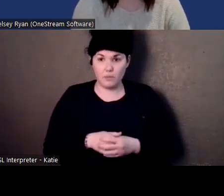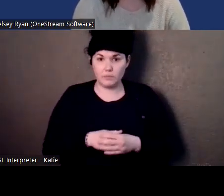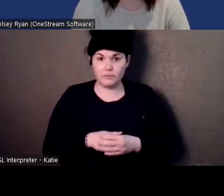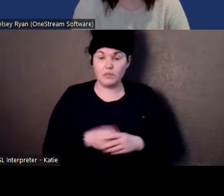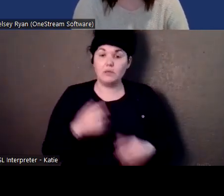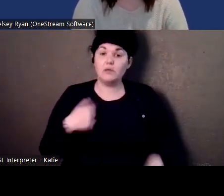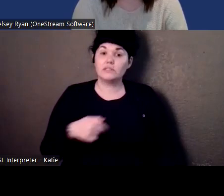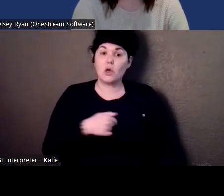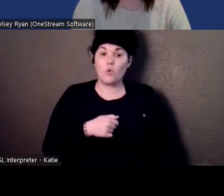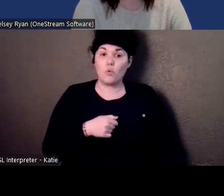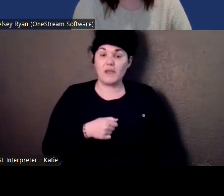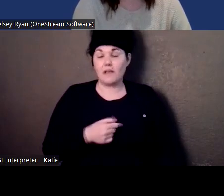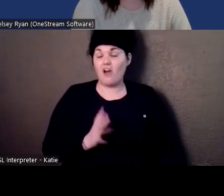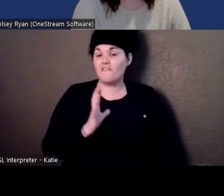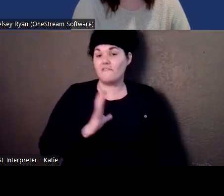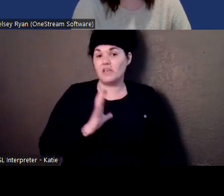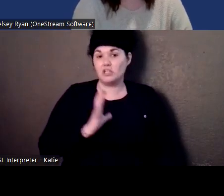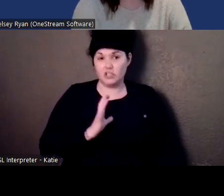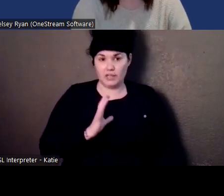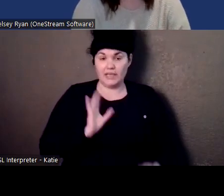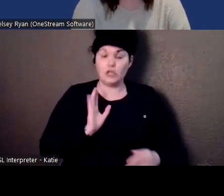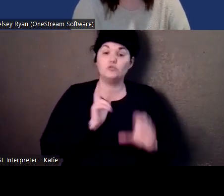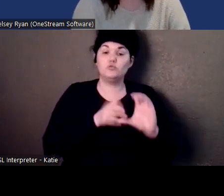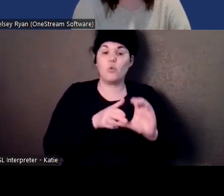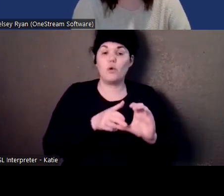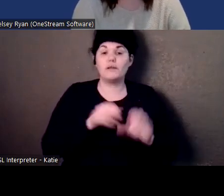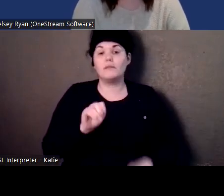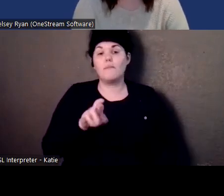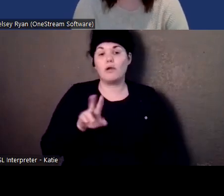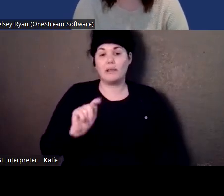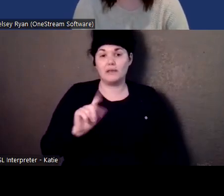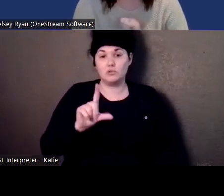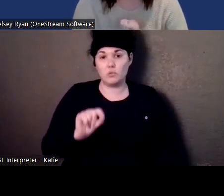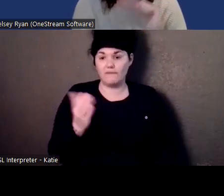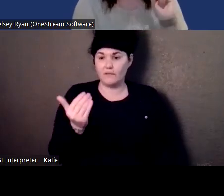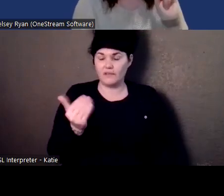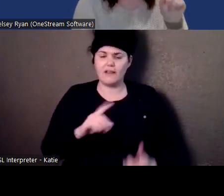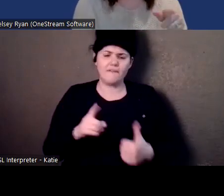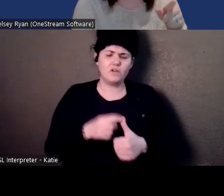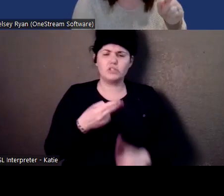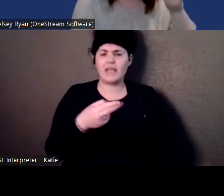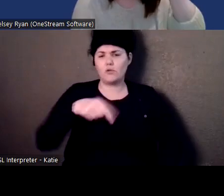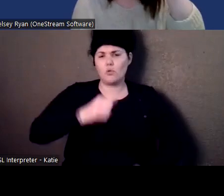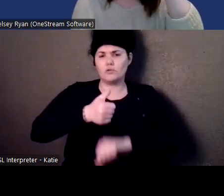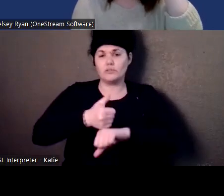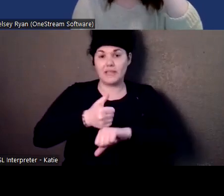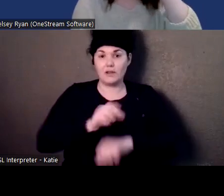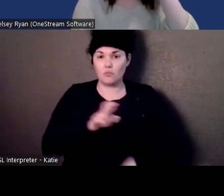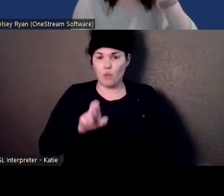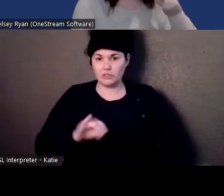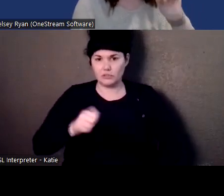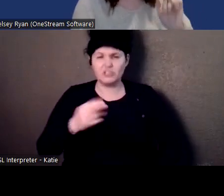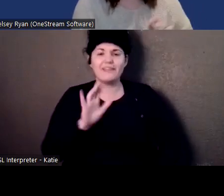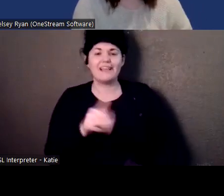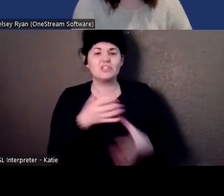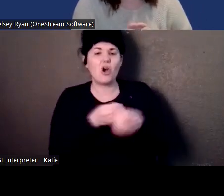in 2013. We then opened our first headquarters in Rochester, Michigan, which is the office that you just saw in the